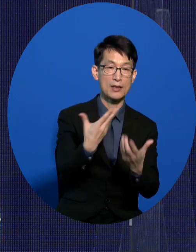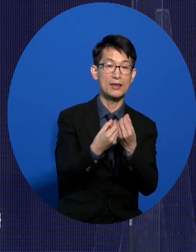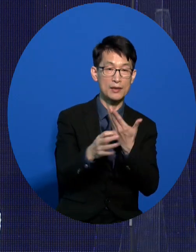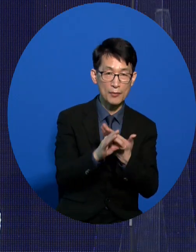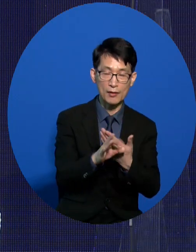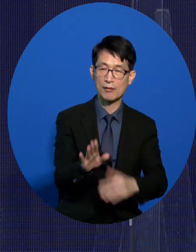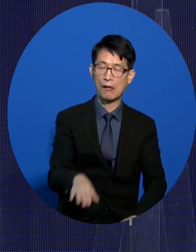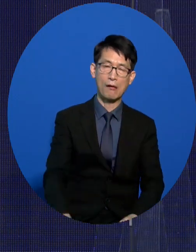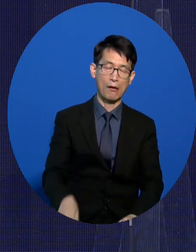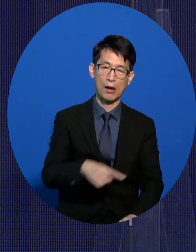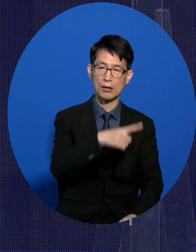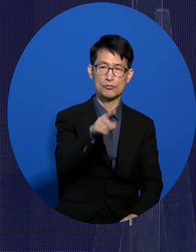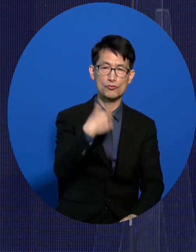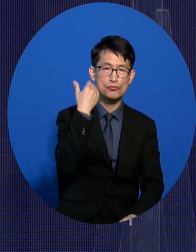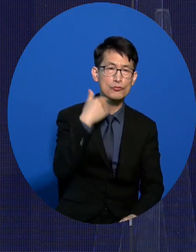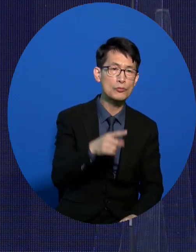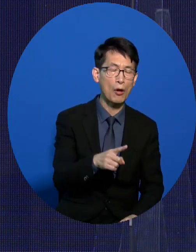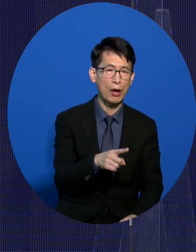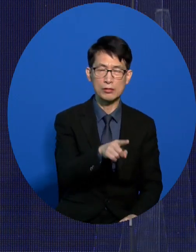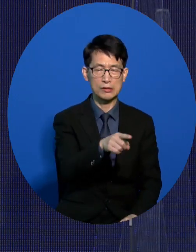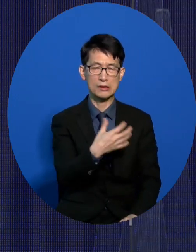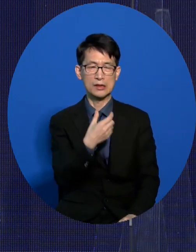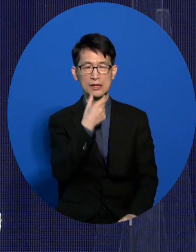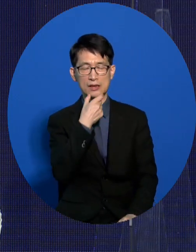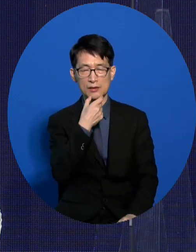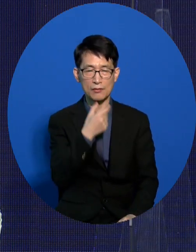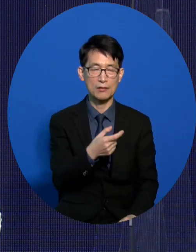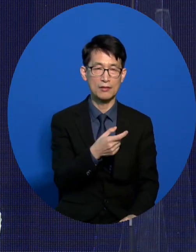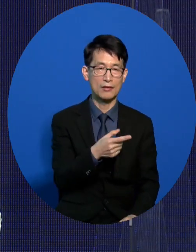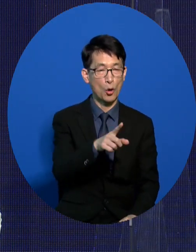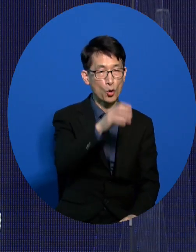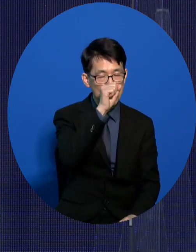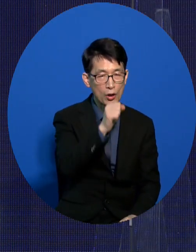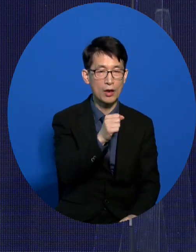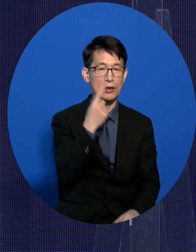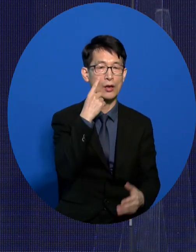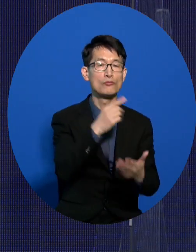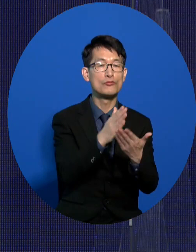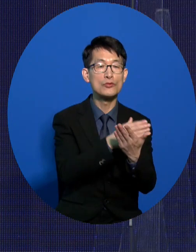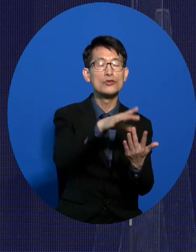are some people who are more sensitive than others, and so